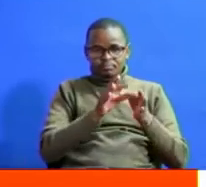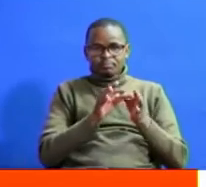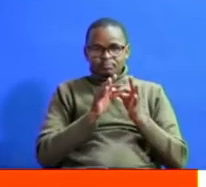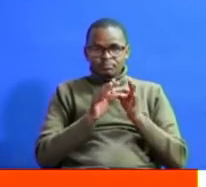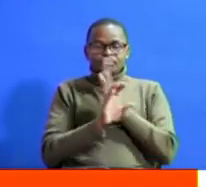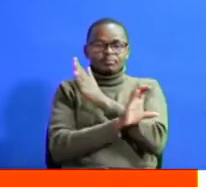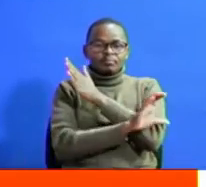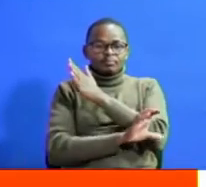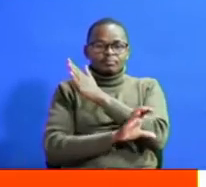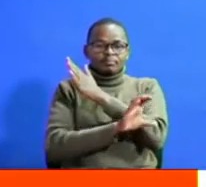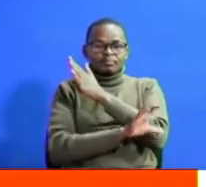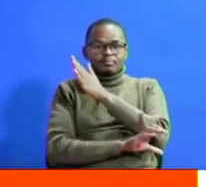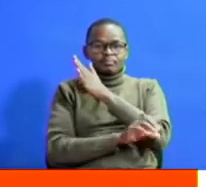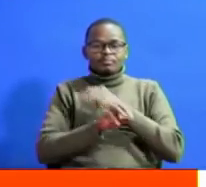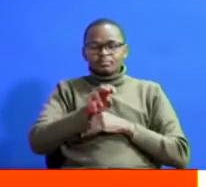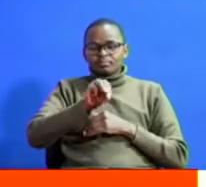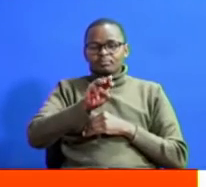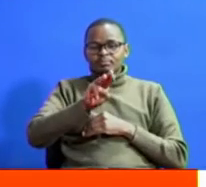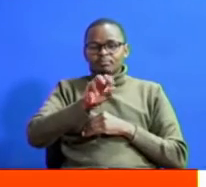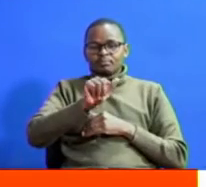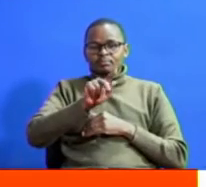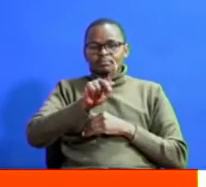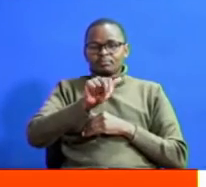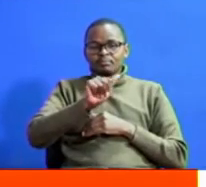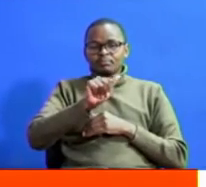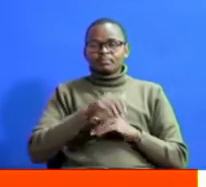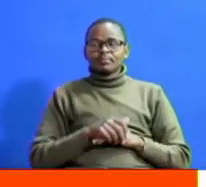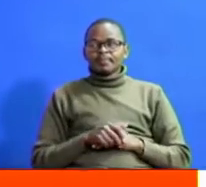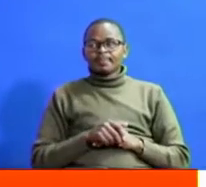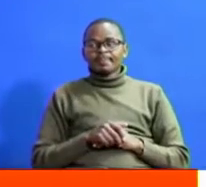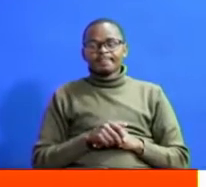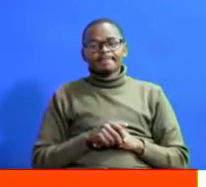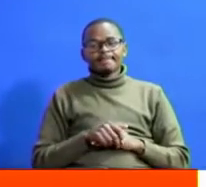country. Mwaka Samuel, KUTV.